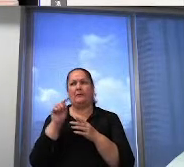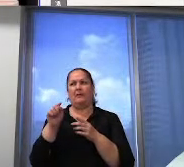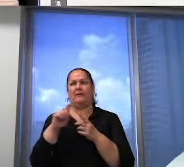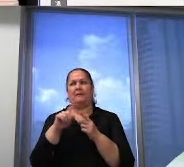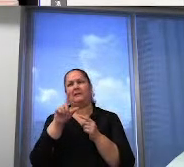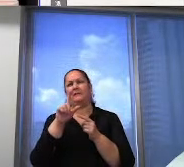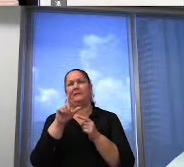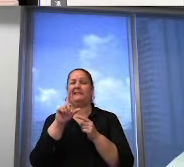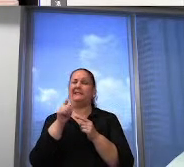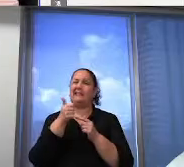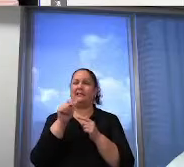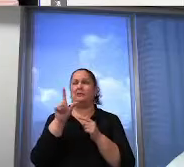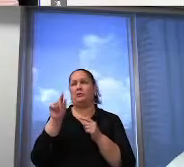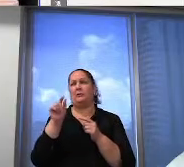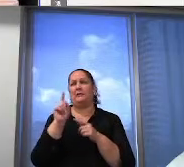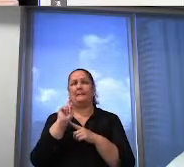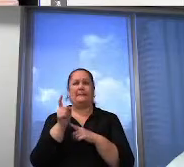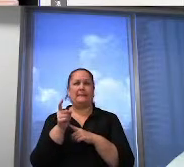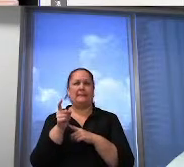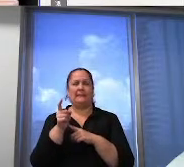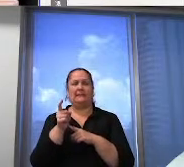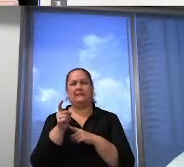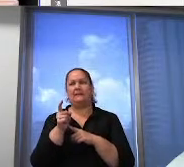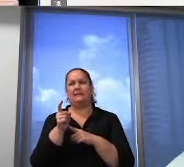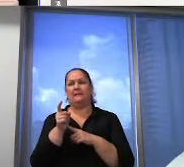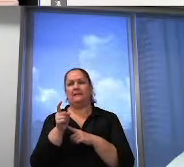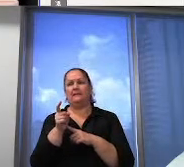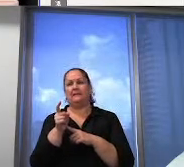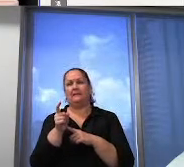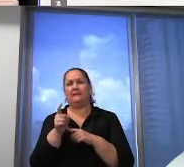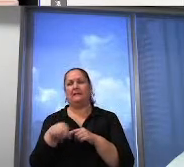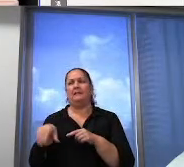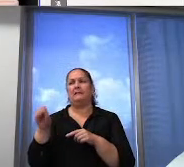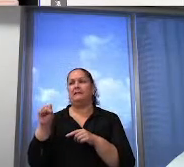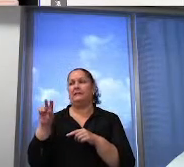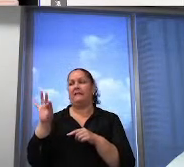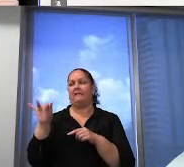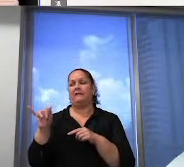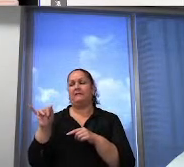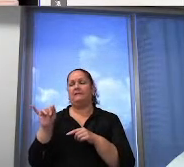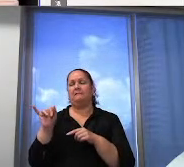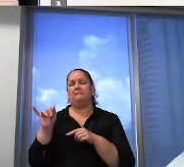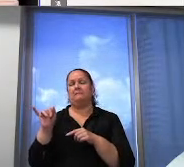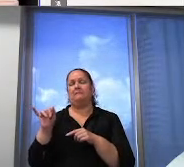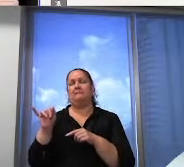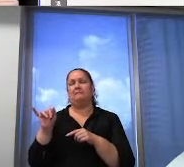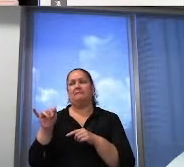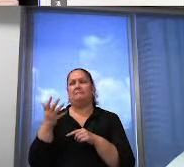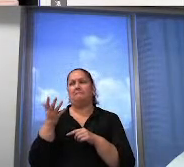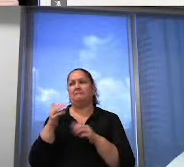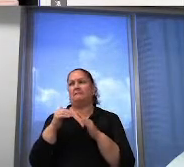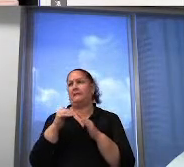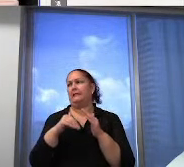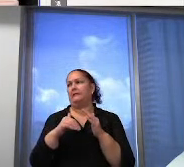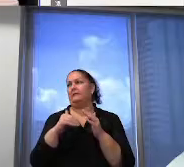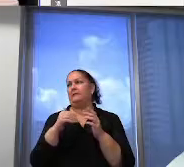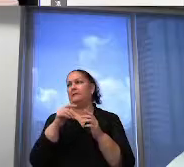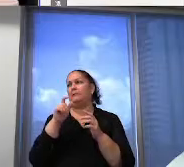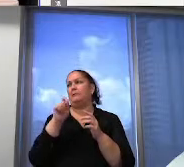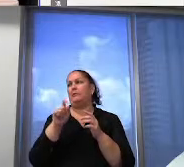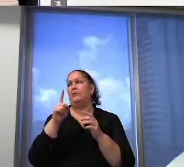probably in the 10 to 20 minutes, and on the safety side, it'd be